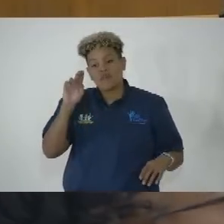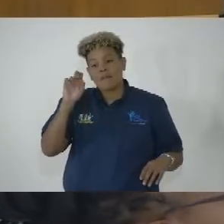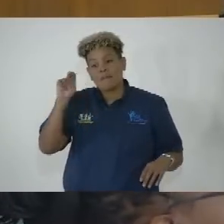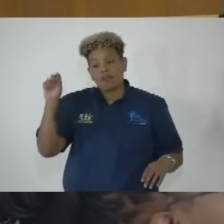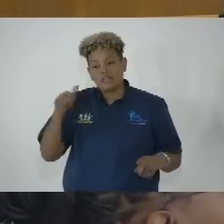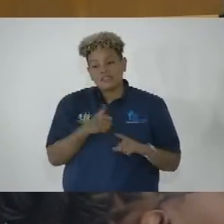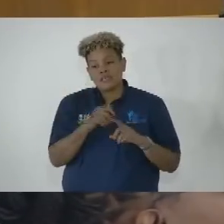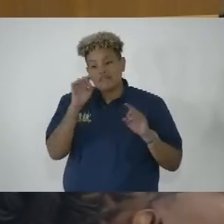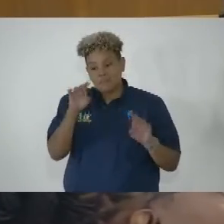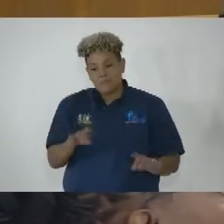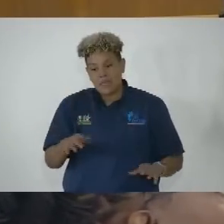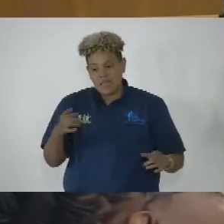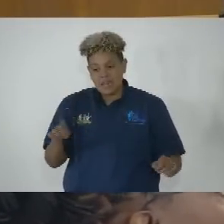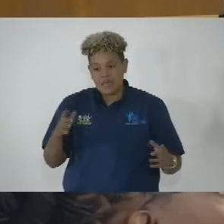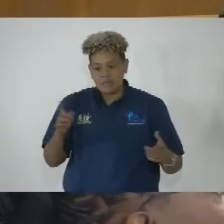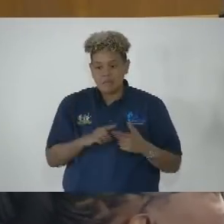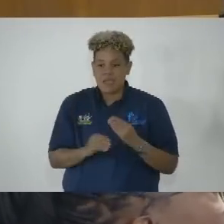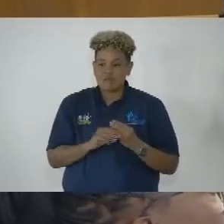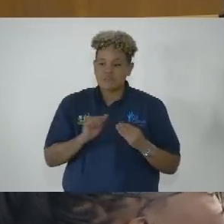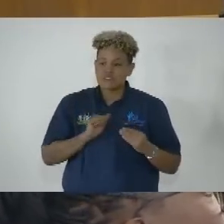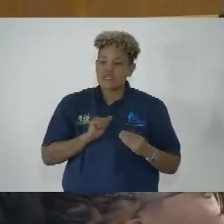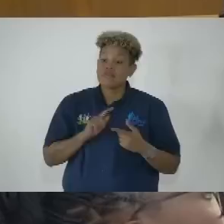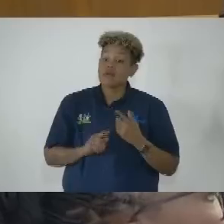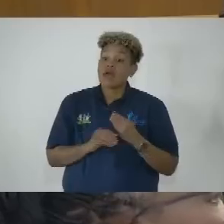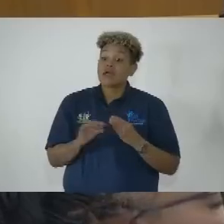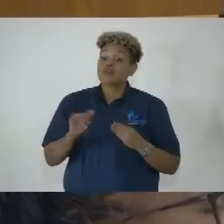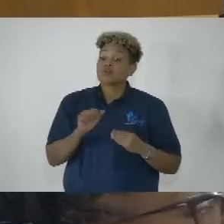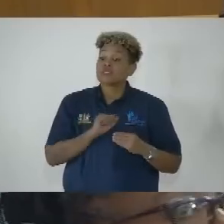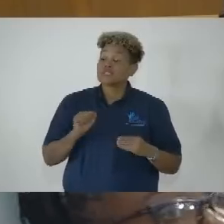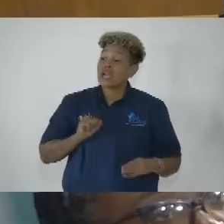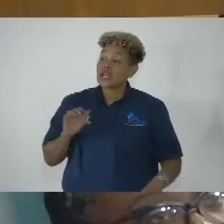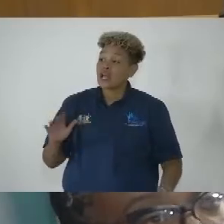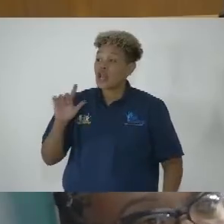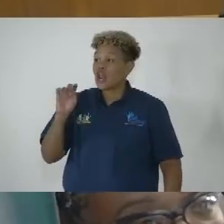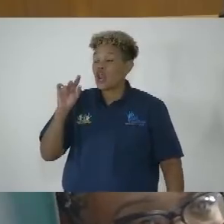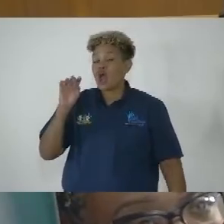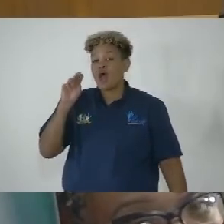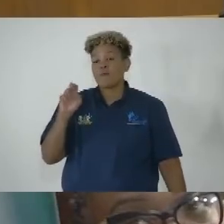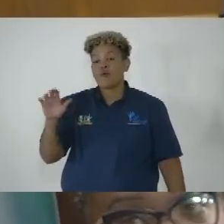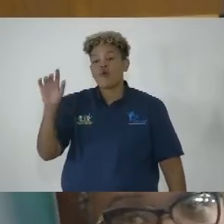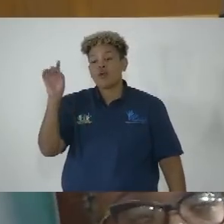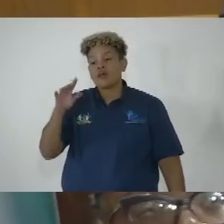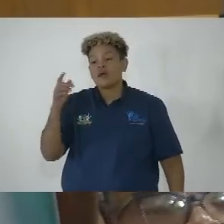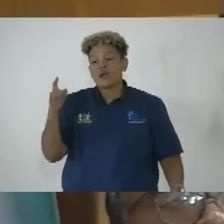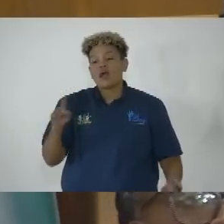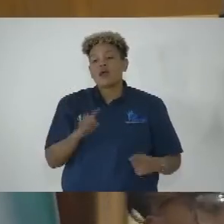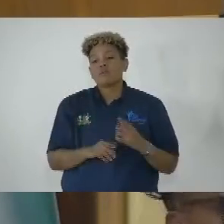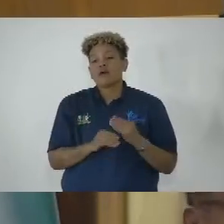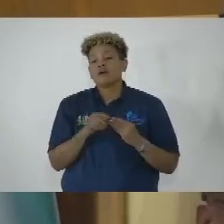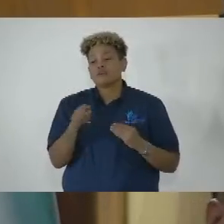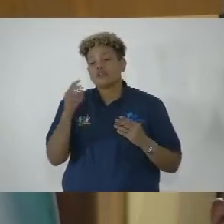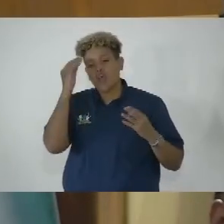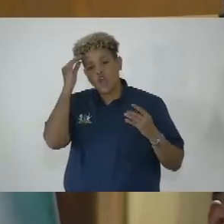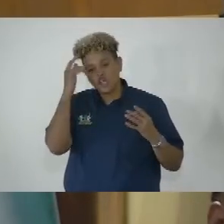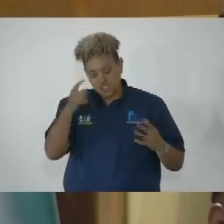have made, and myself, and even Senator Lawmore have made such